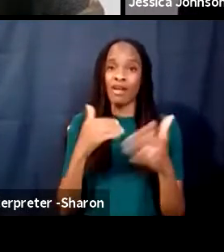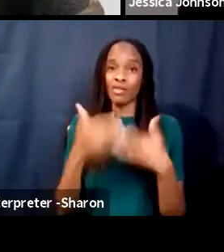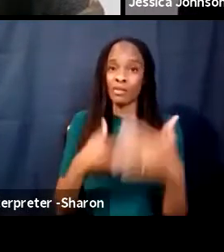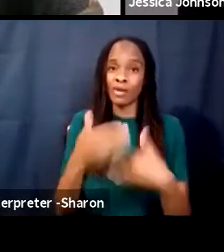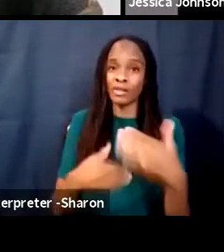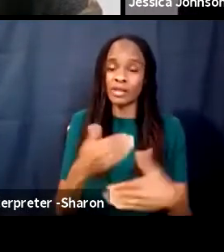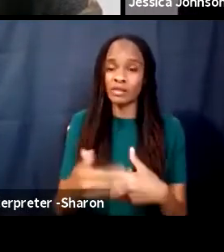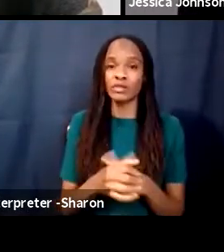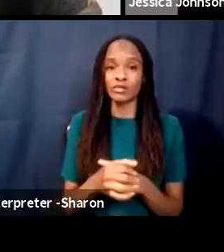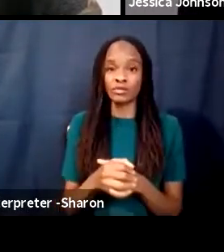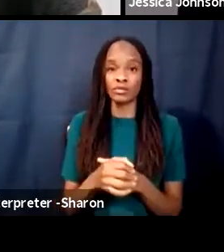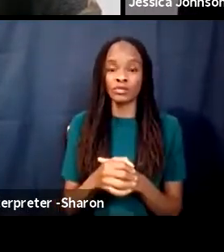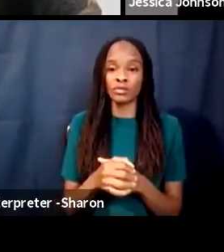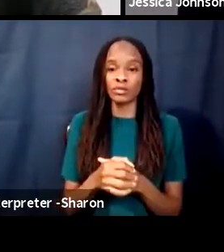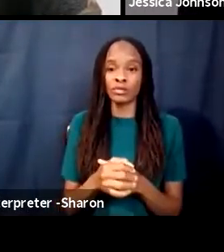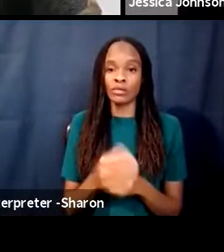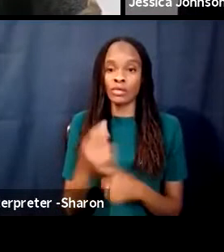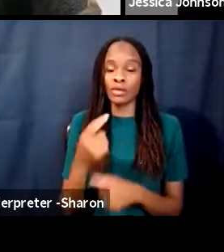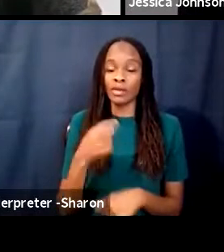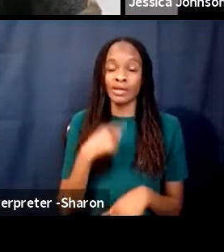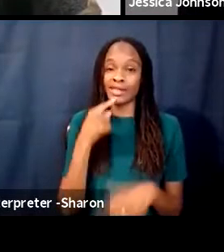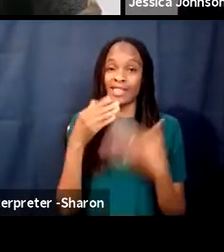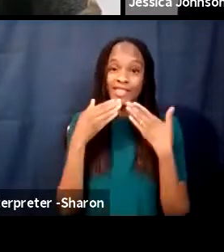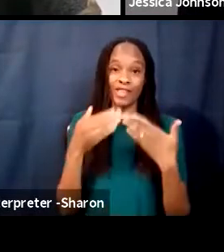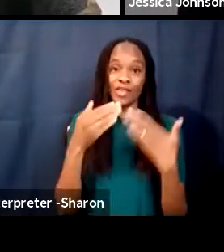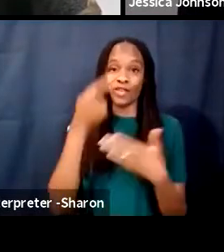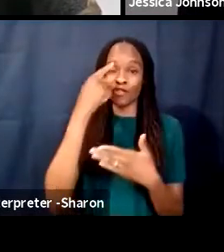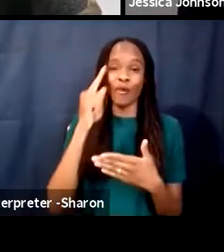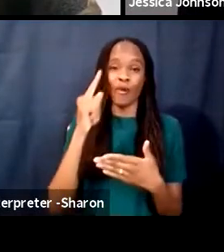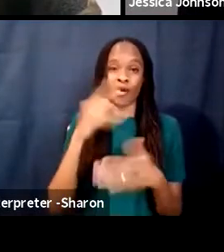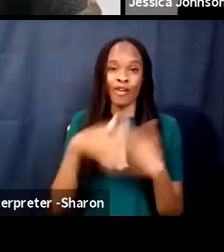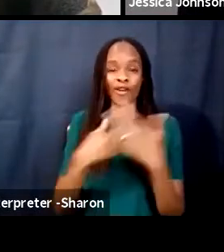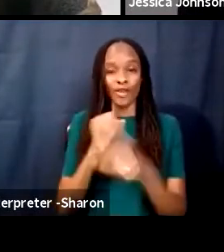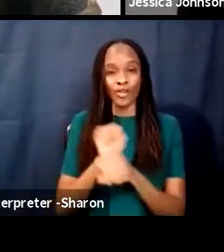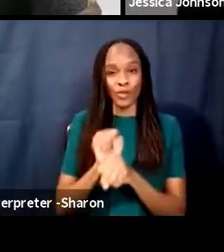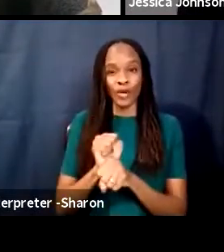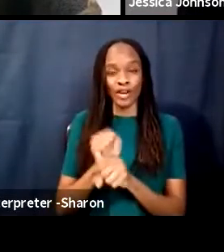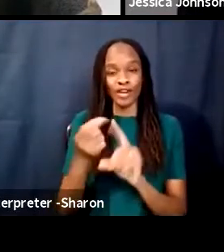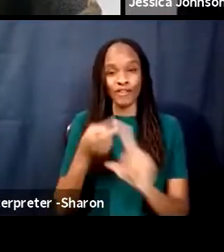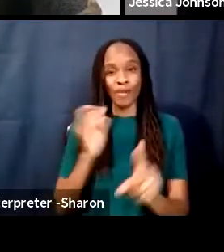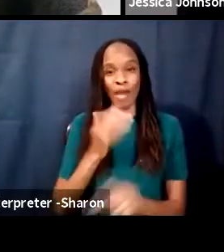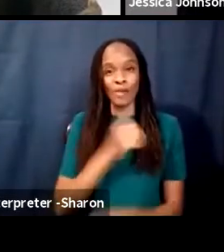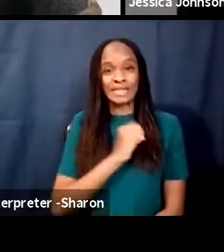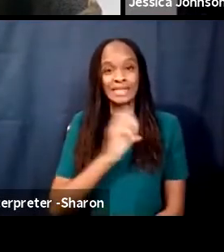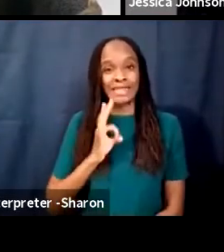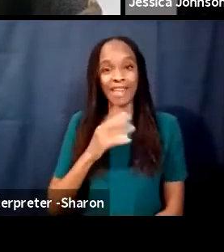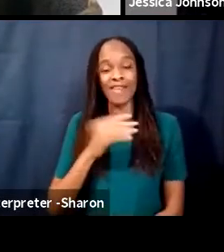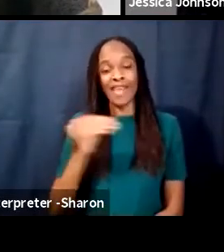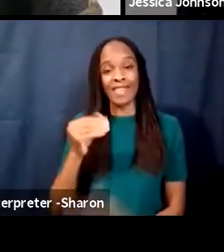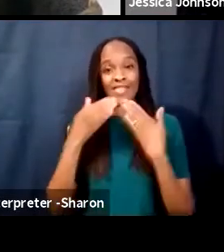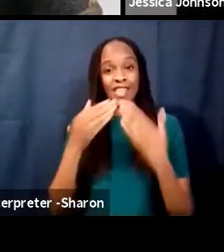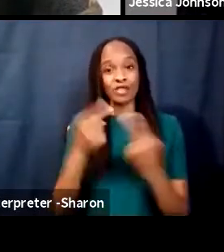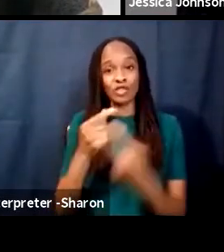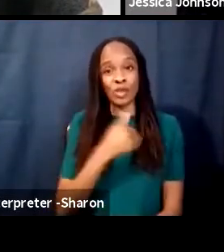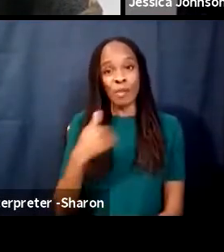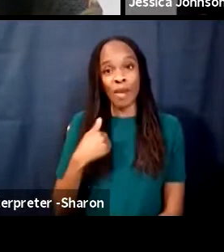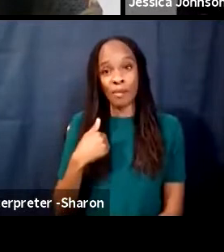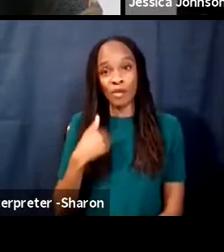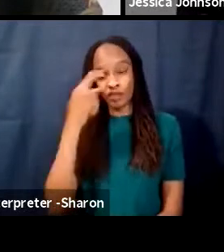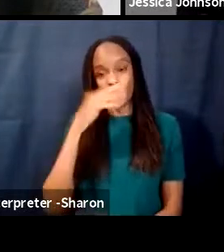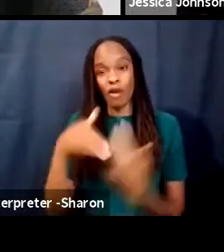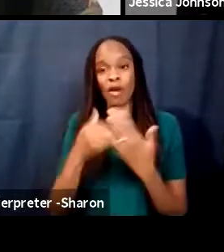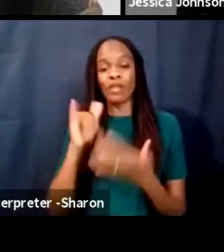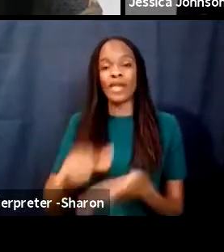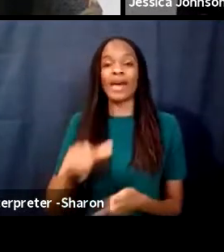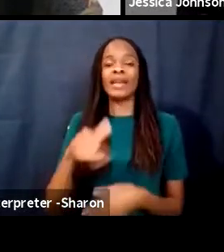So, I'm grateful for all the work that our staff does, but I'm also so grateful to the members for all that. We've got time